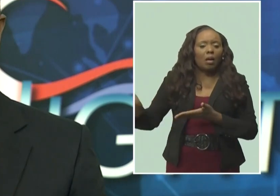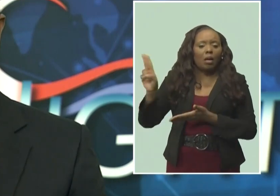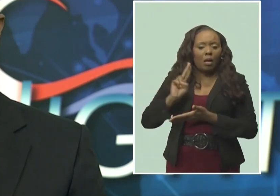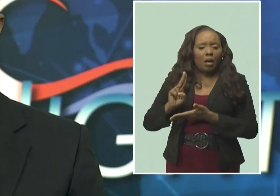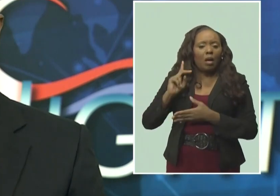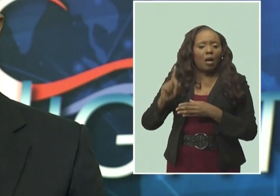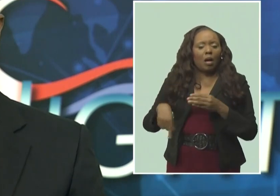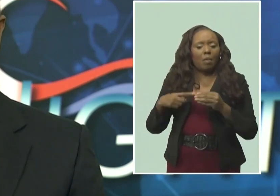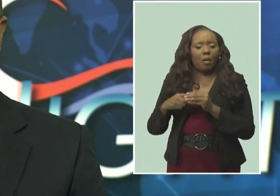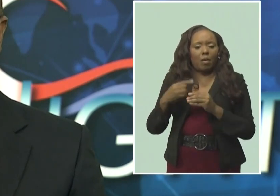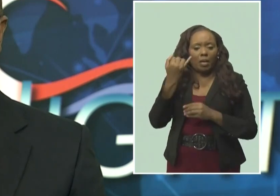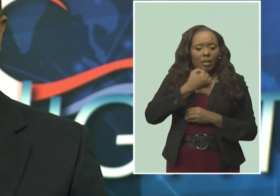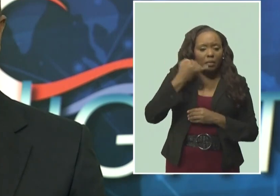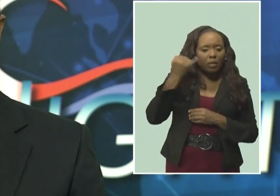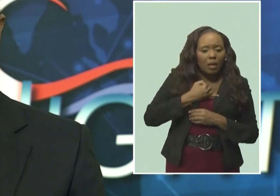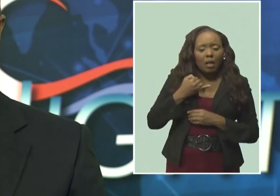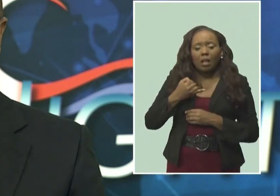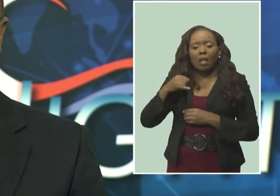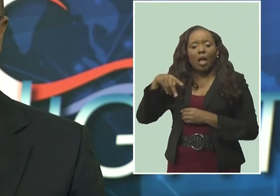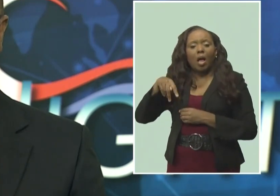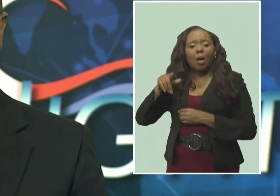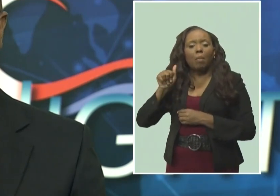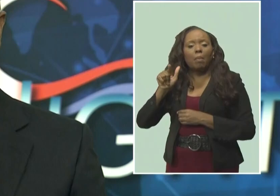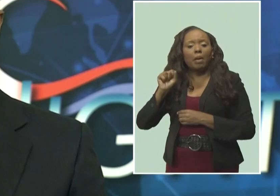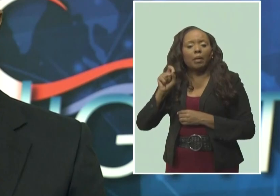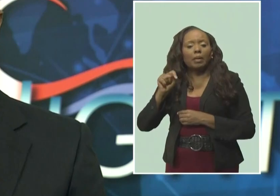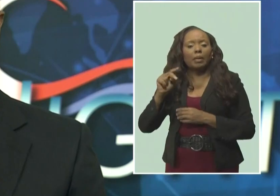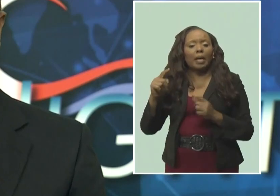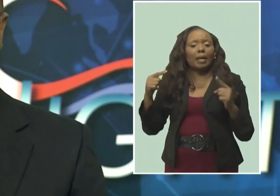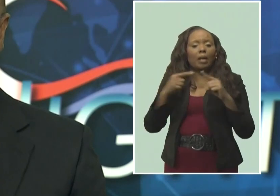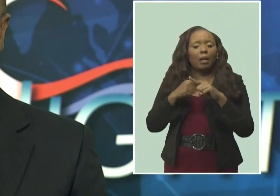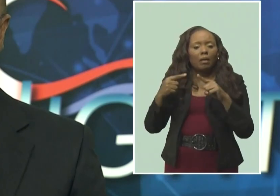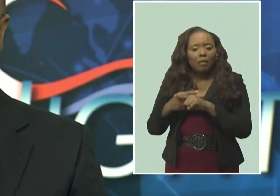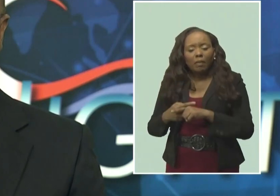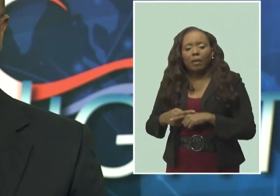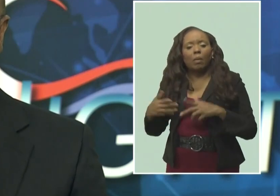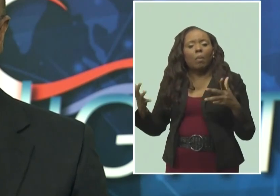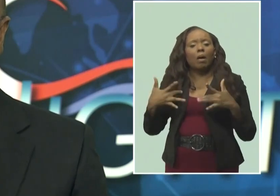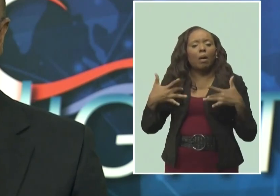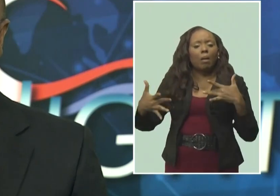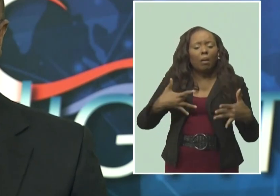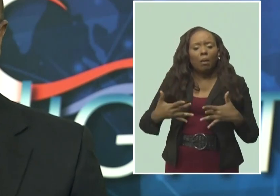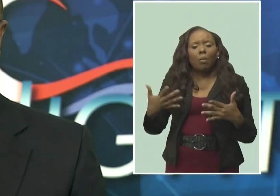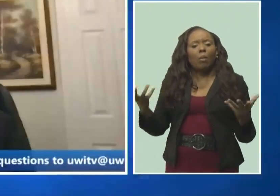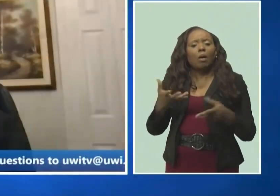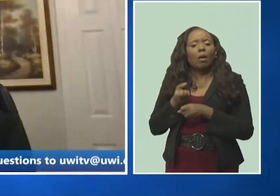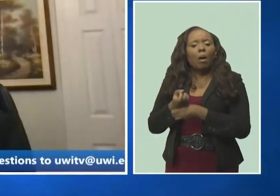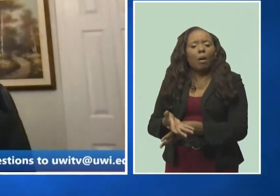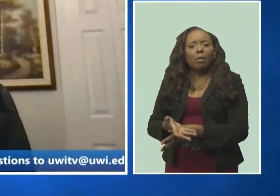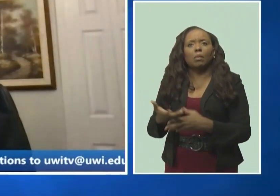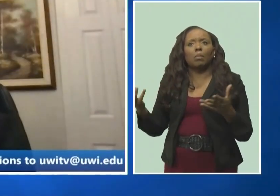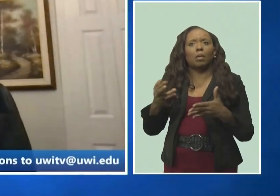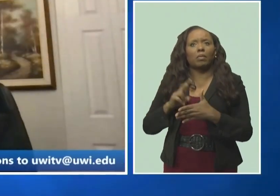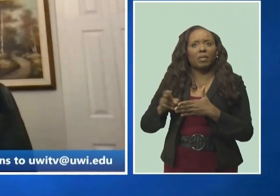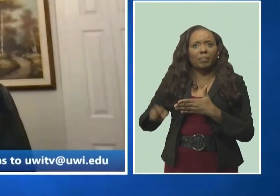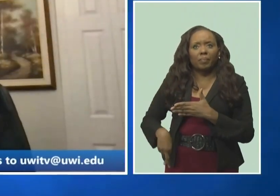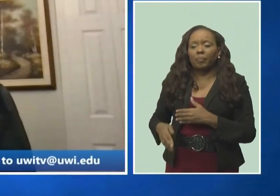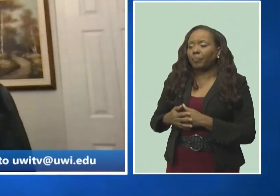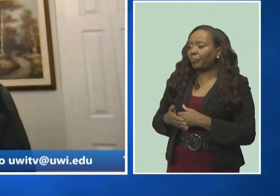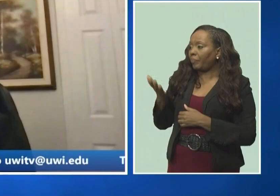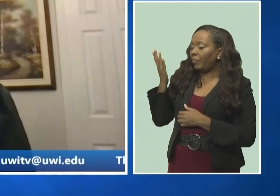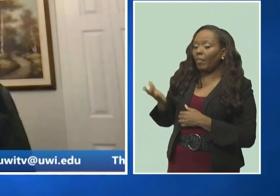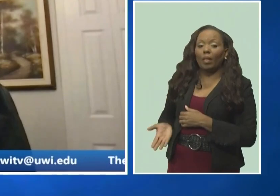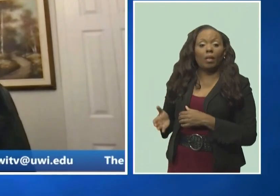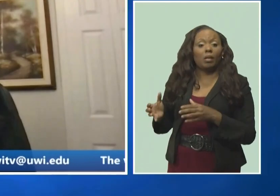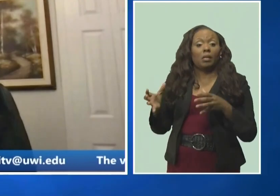Gaza, the Israeli-Palestine Conflict, Causes, Concerns and Consequences." most terrorist organizations cannot